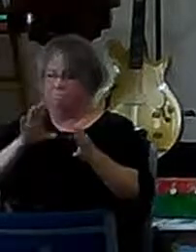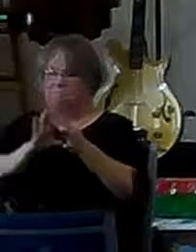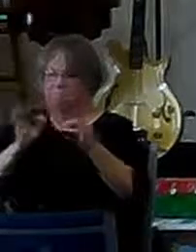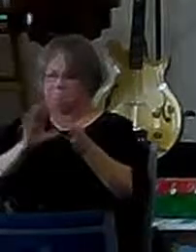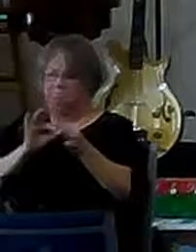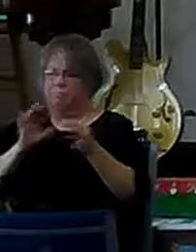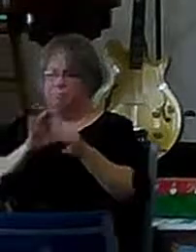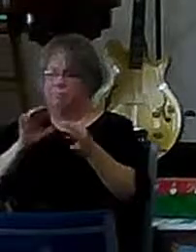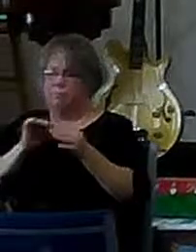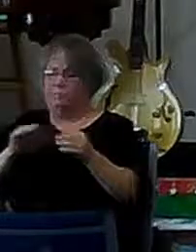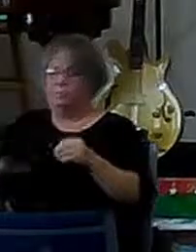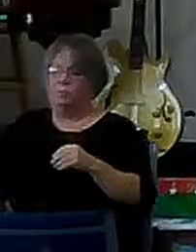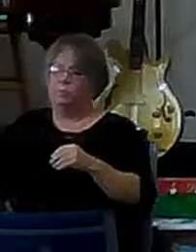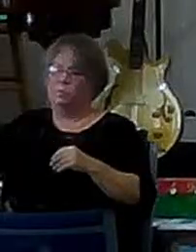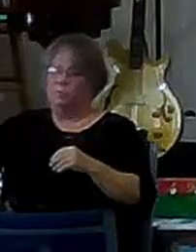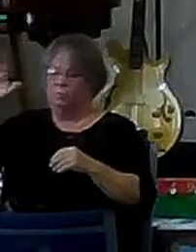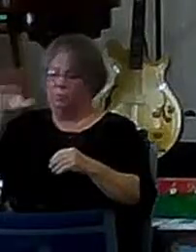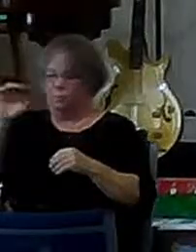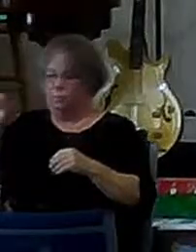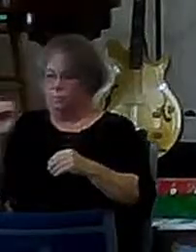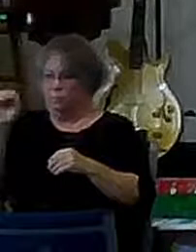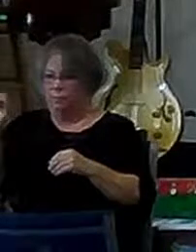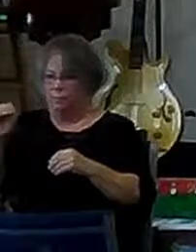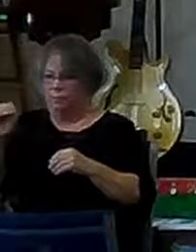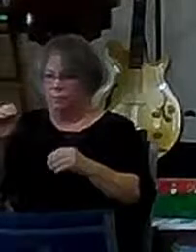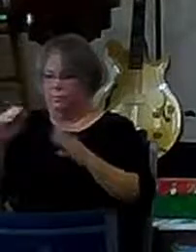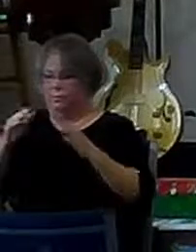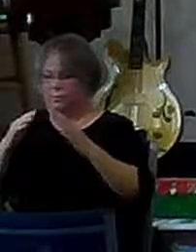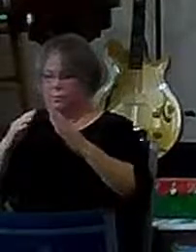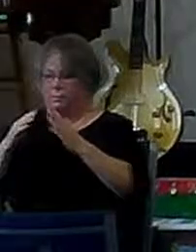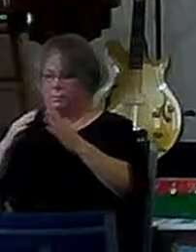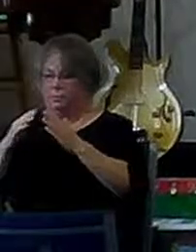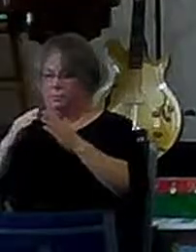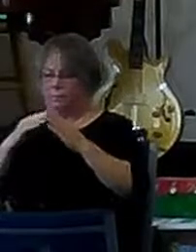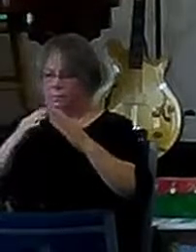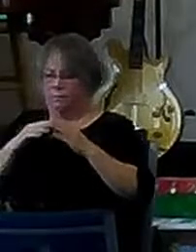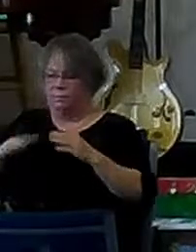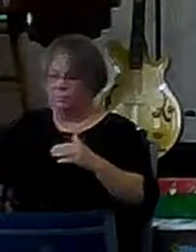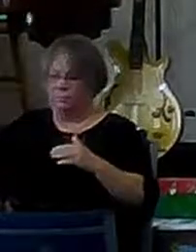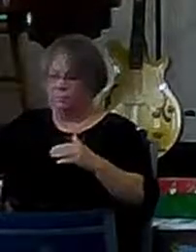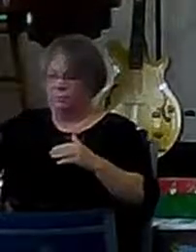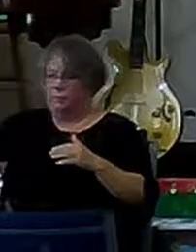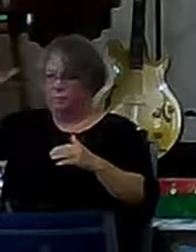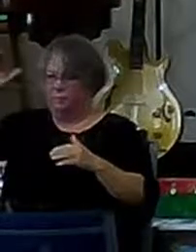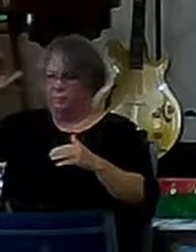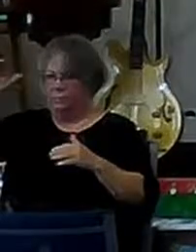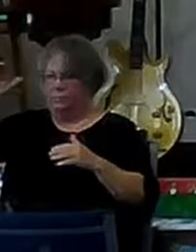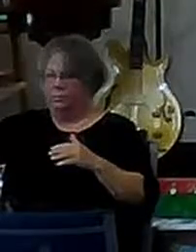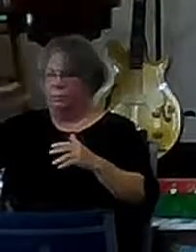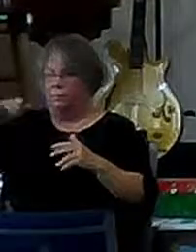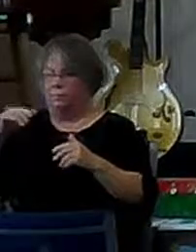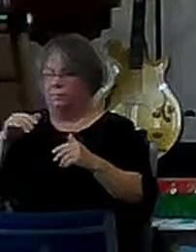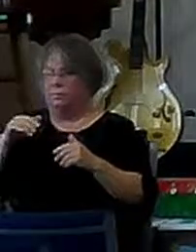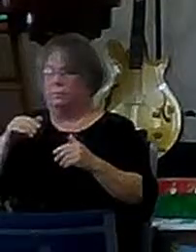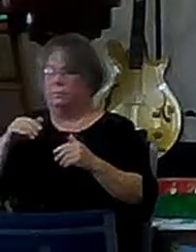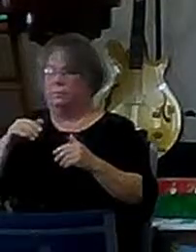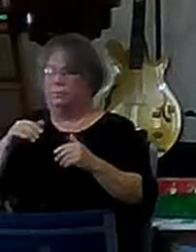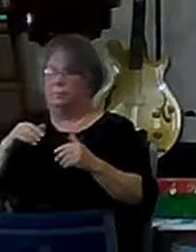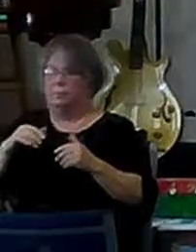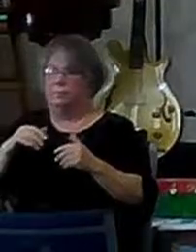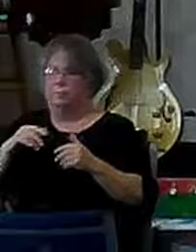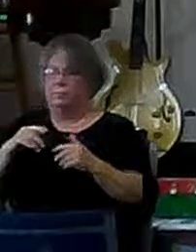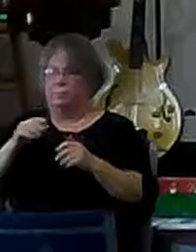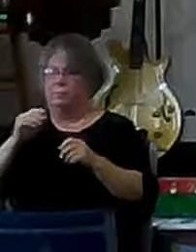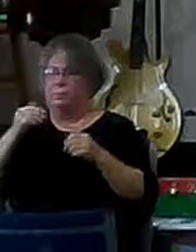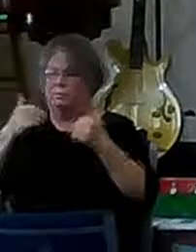in Oregon City, and he grew up in a cult. That cult is called the Followers of Christ. Have you ever